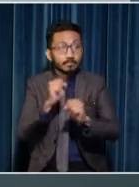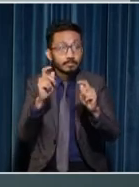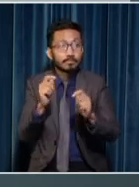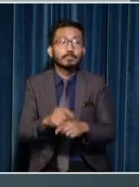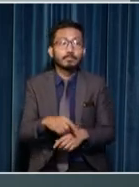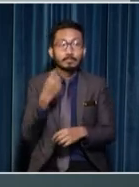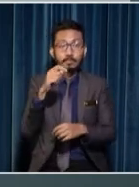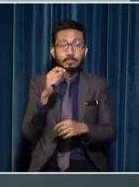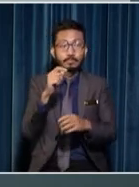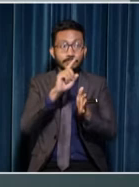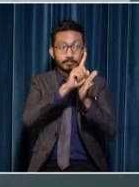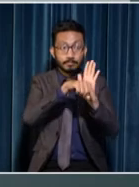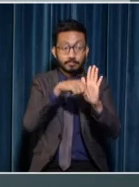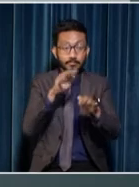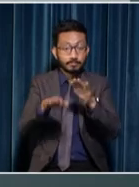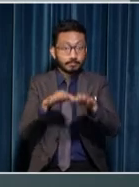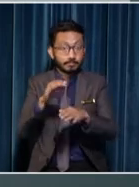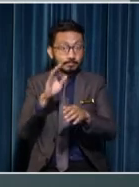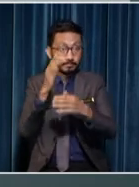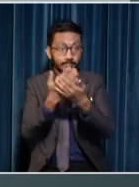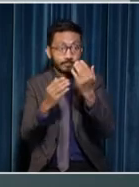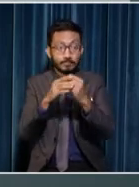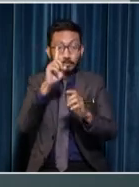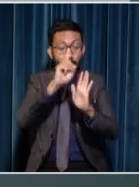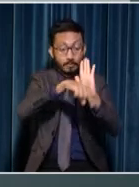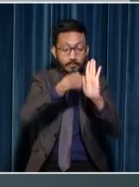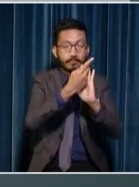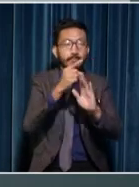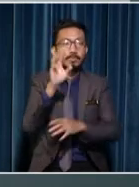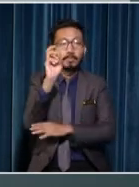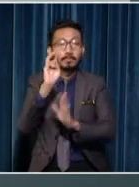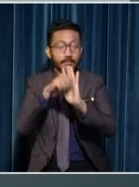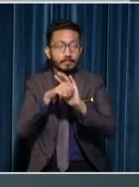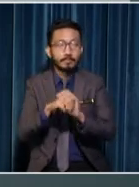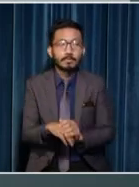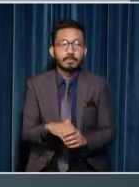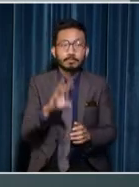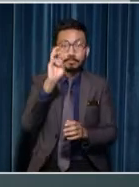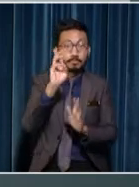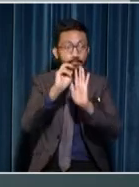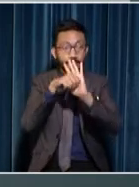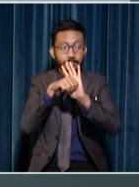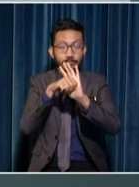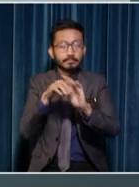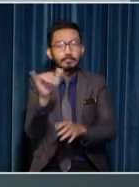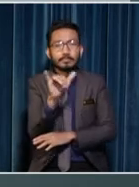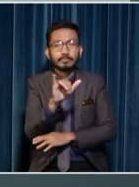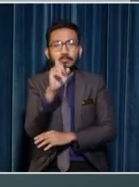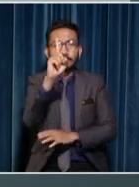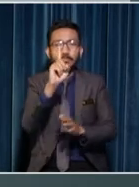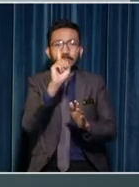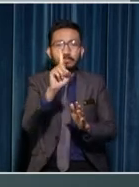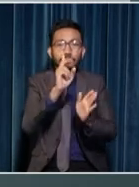moves one complete circle of 60 minutes. 60 minutes